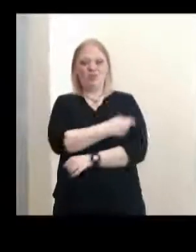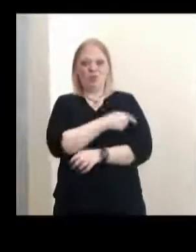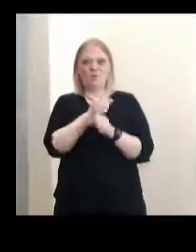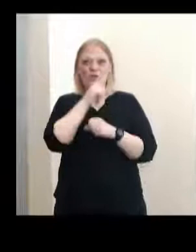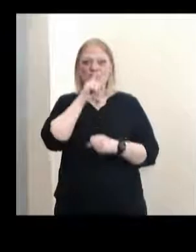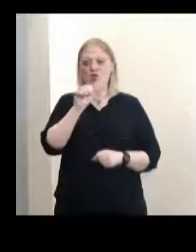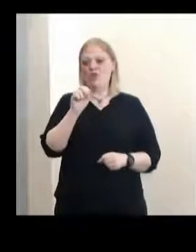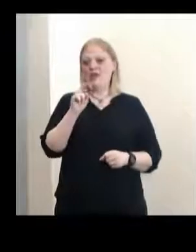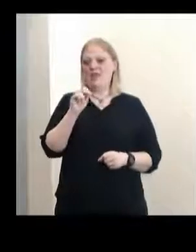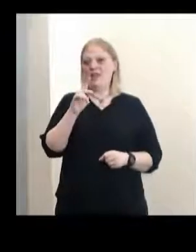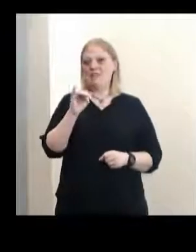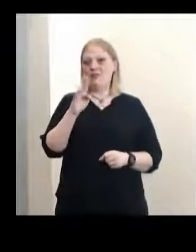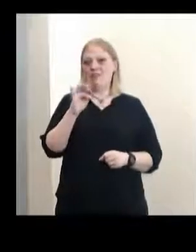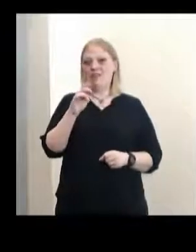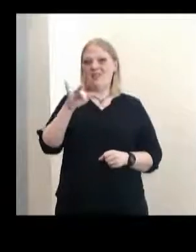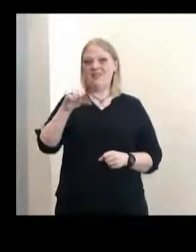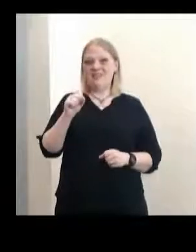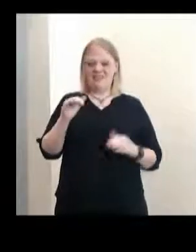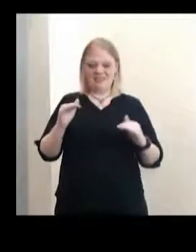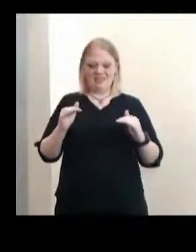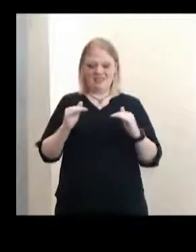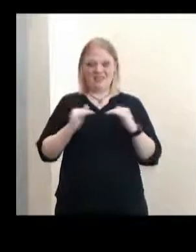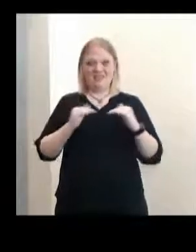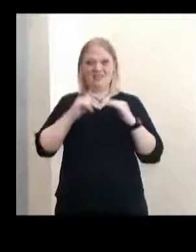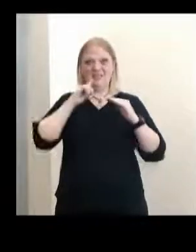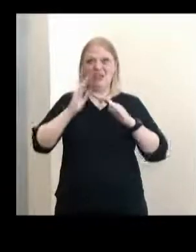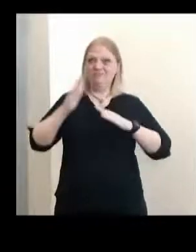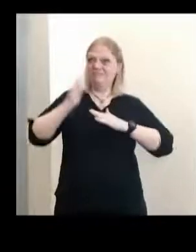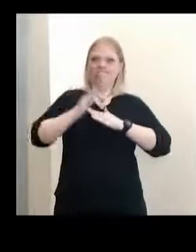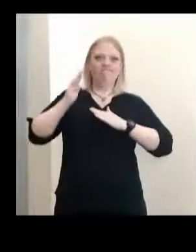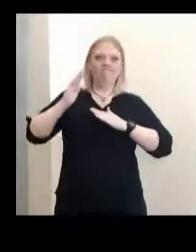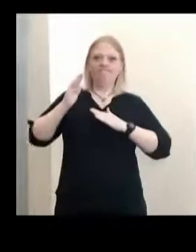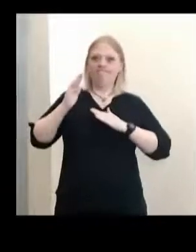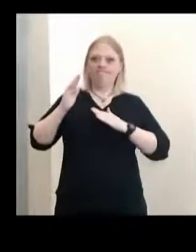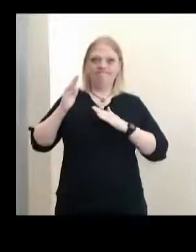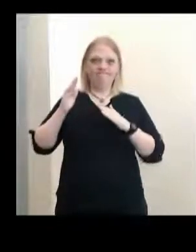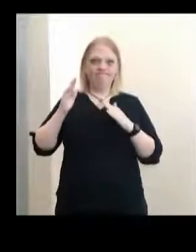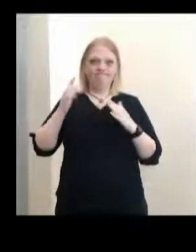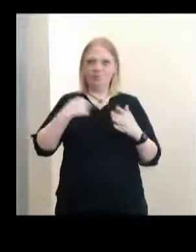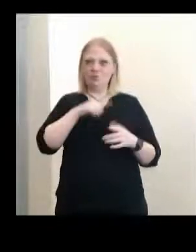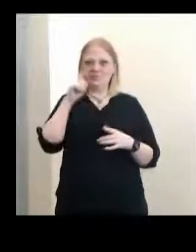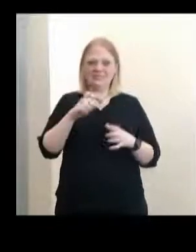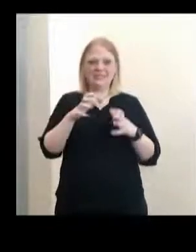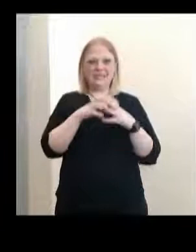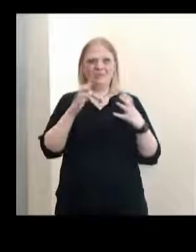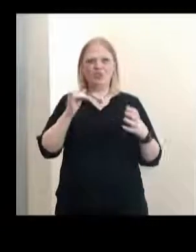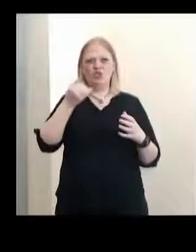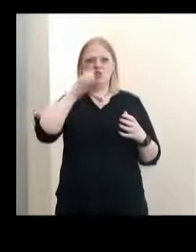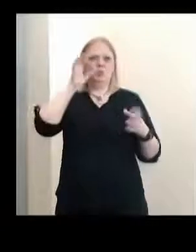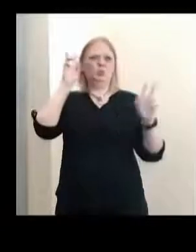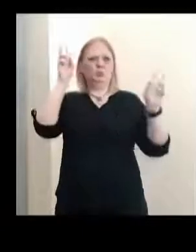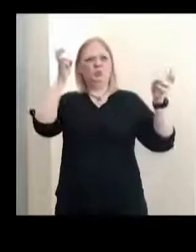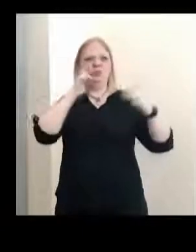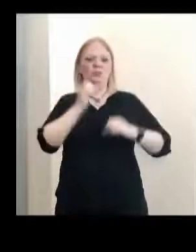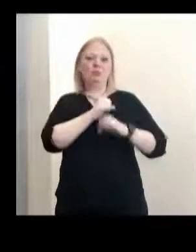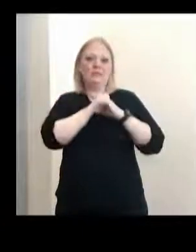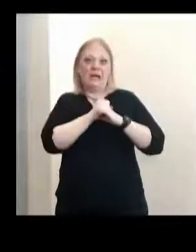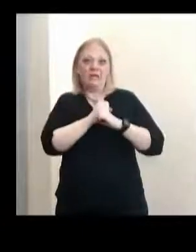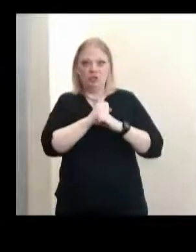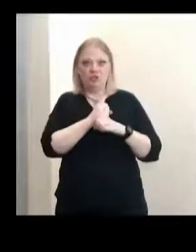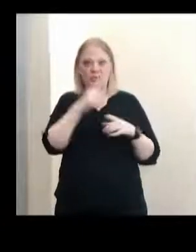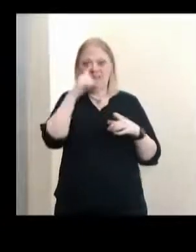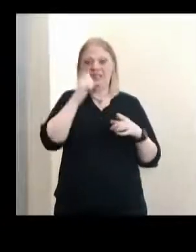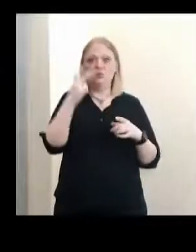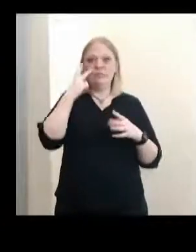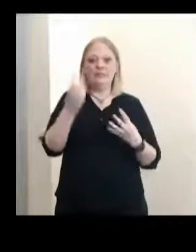antibody levels are the highest, because we need as much juice as we can get right now, protection, since we're seeing more